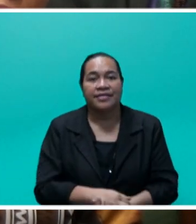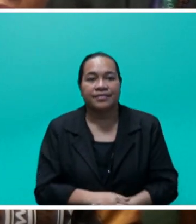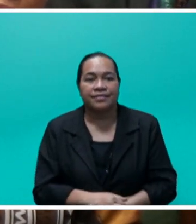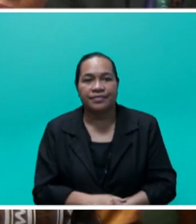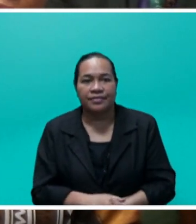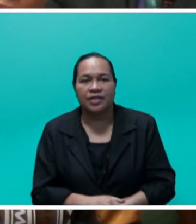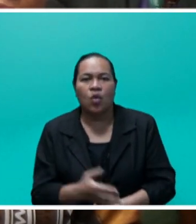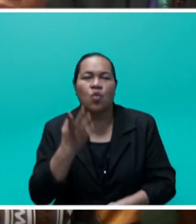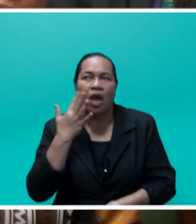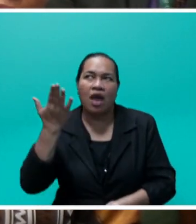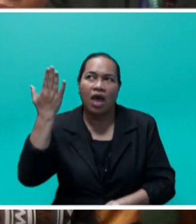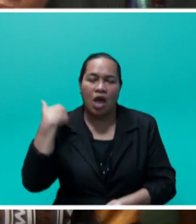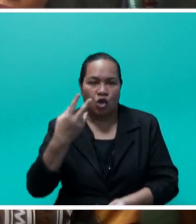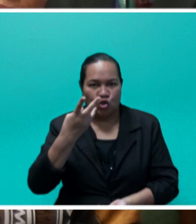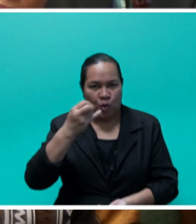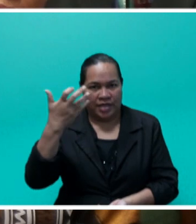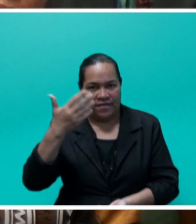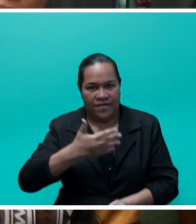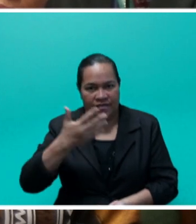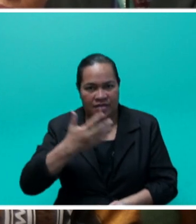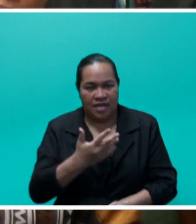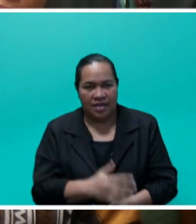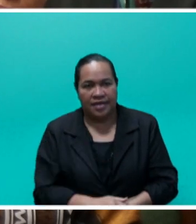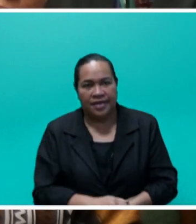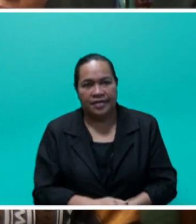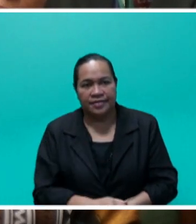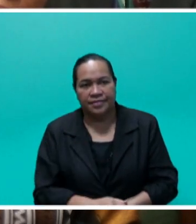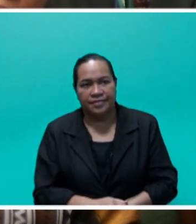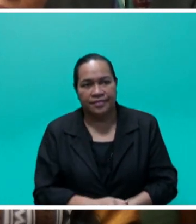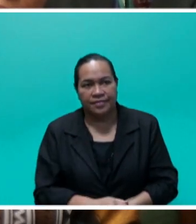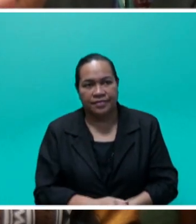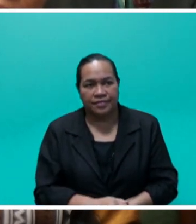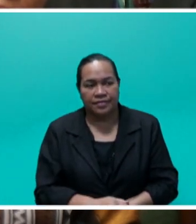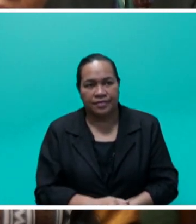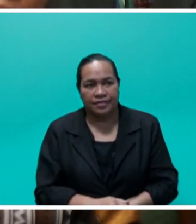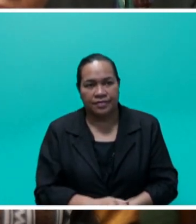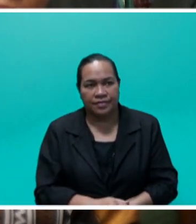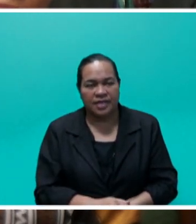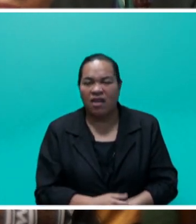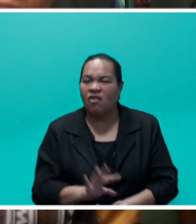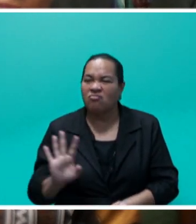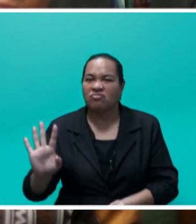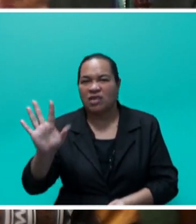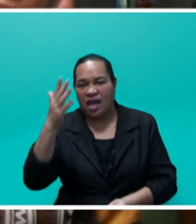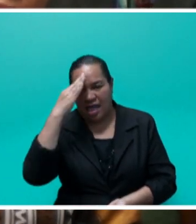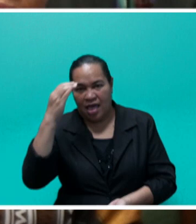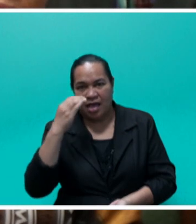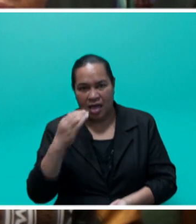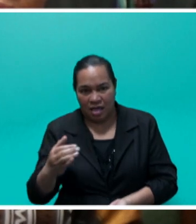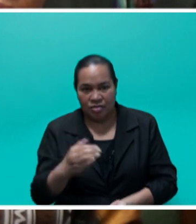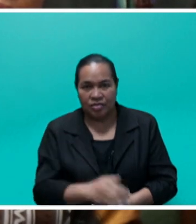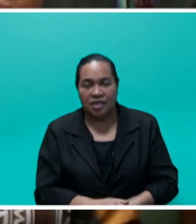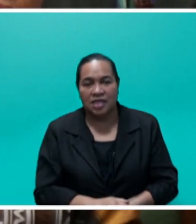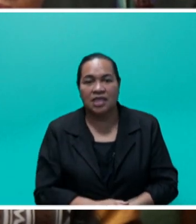in 2015. And of course, for any country, that